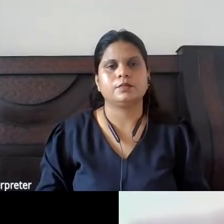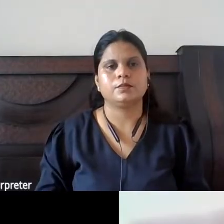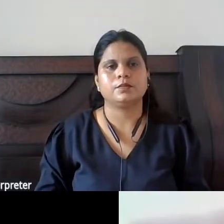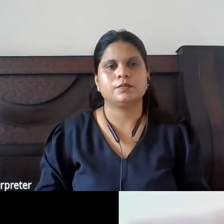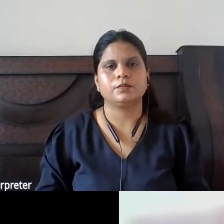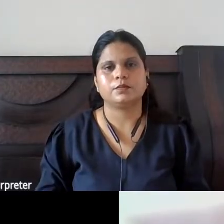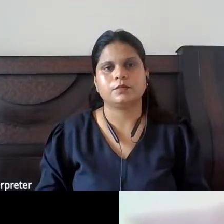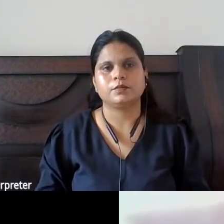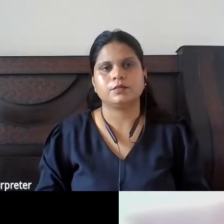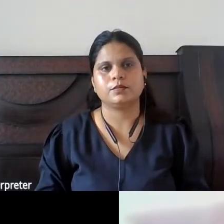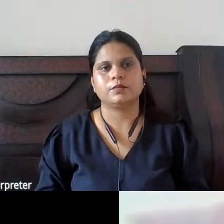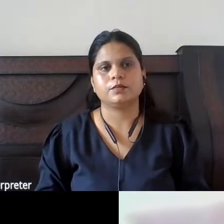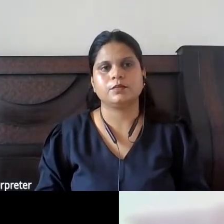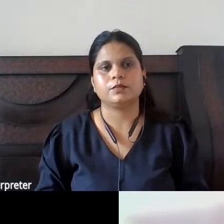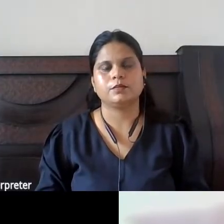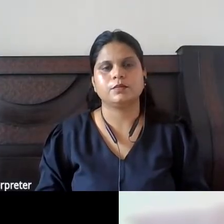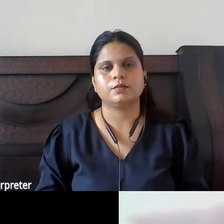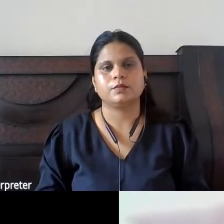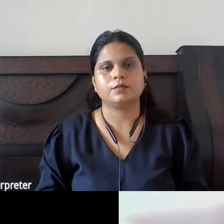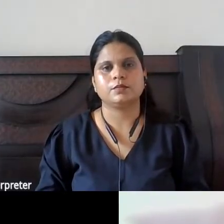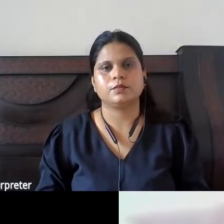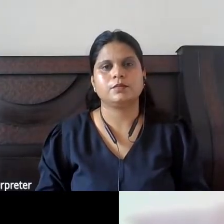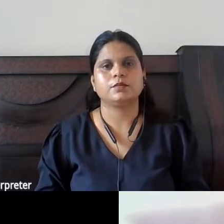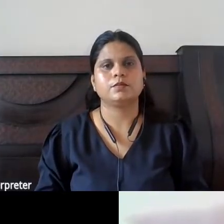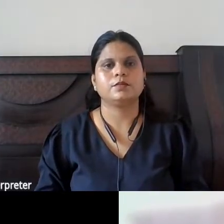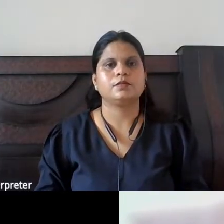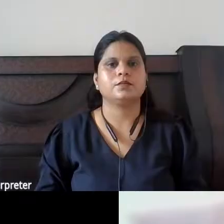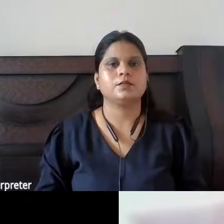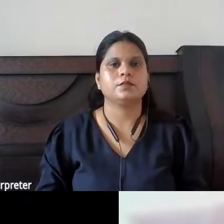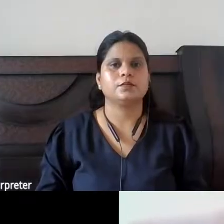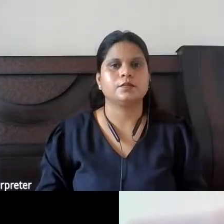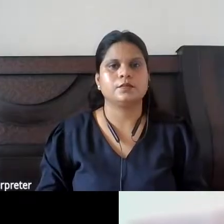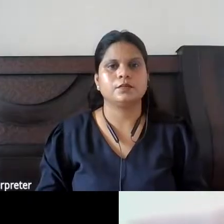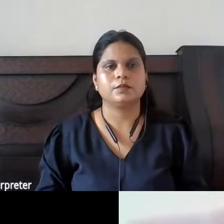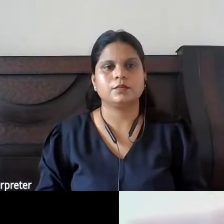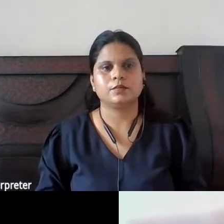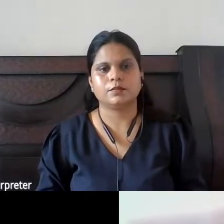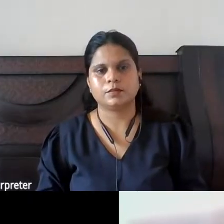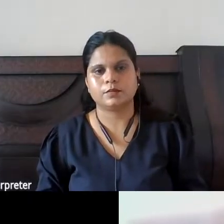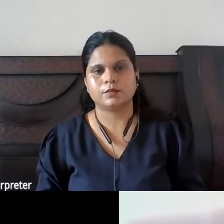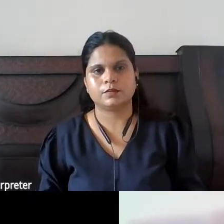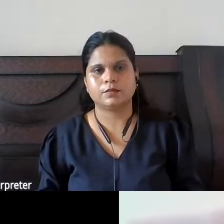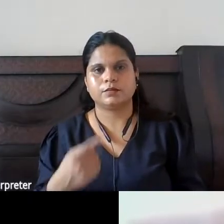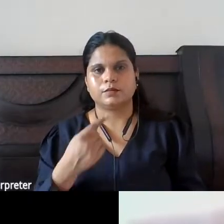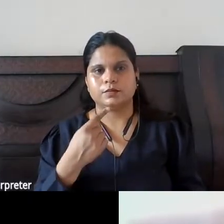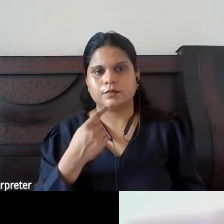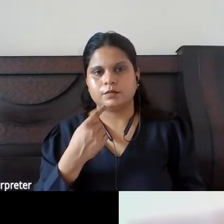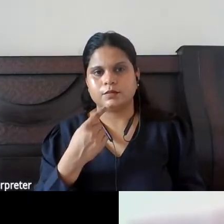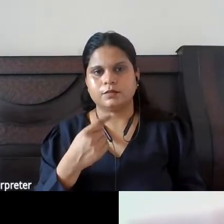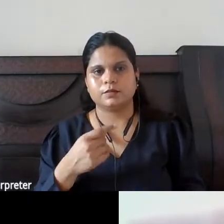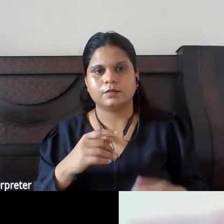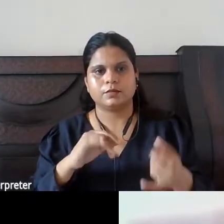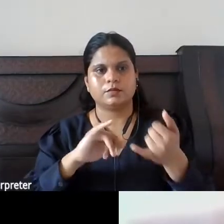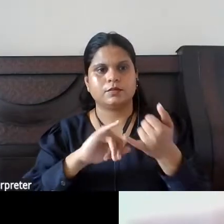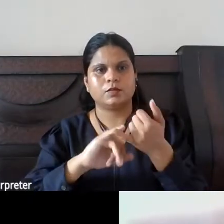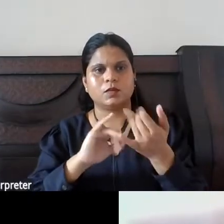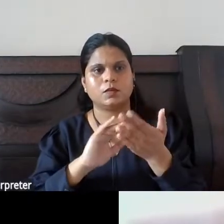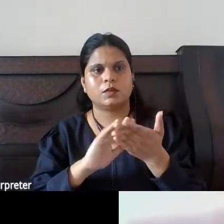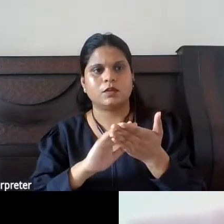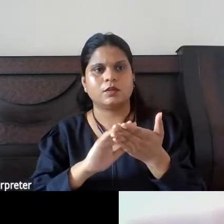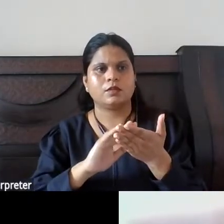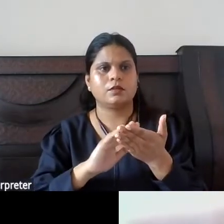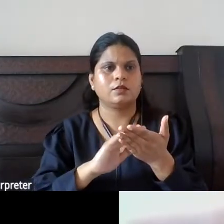Pratik. Hi, this is Amit here. So I just wanted to know, there is obviously going to be